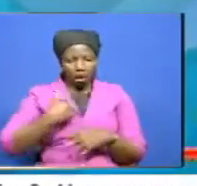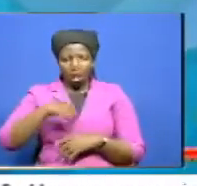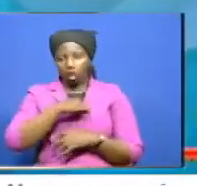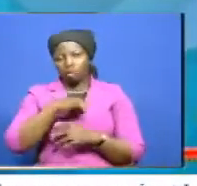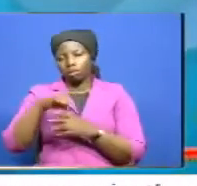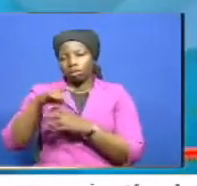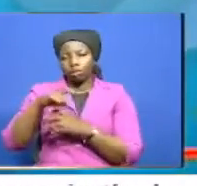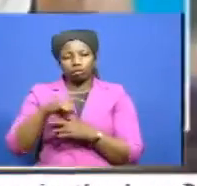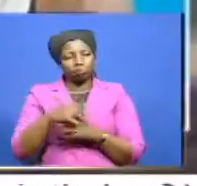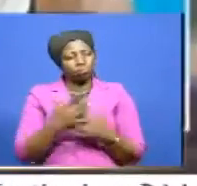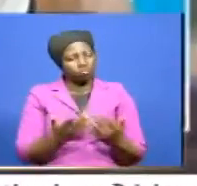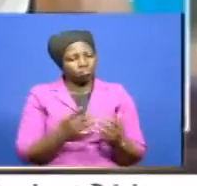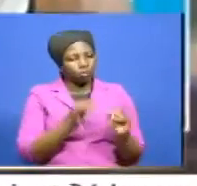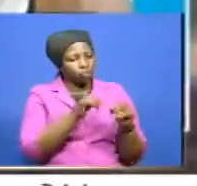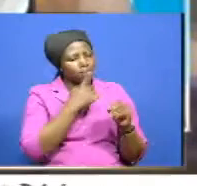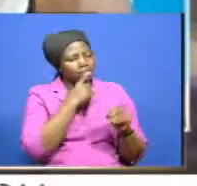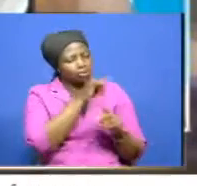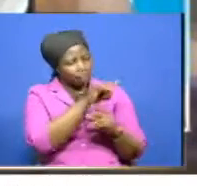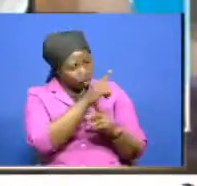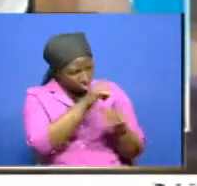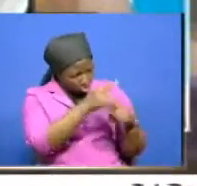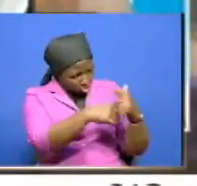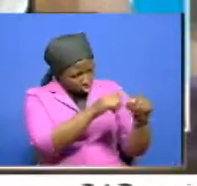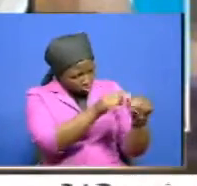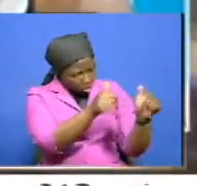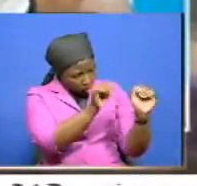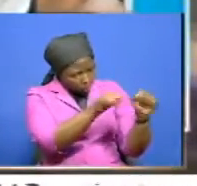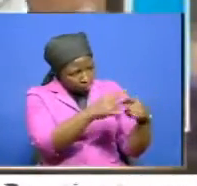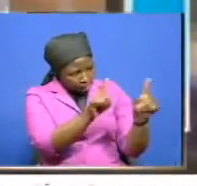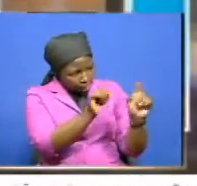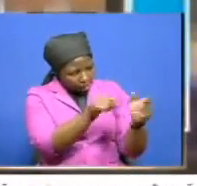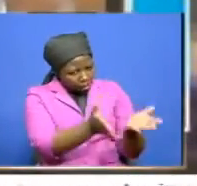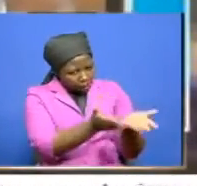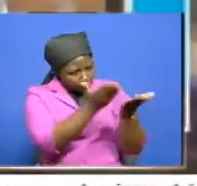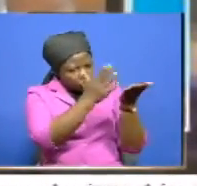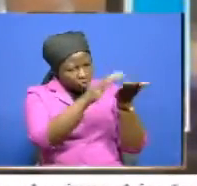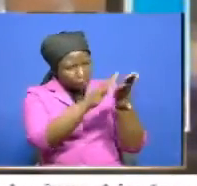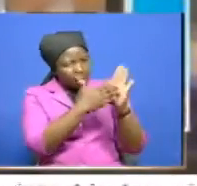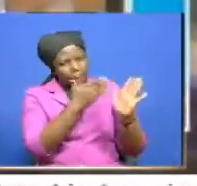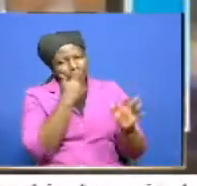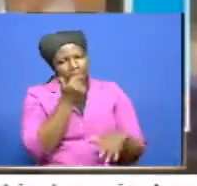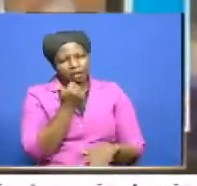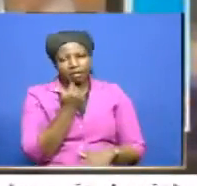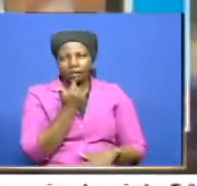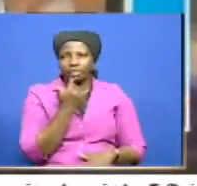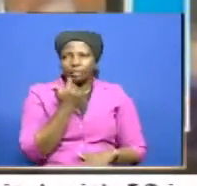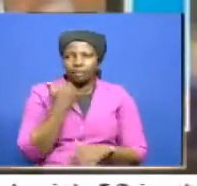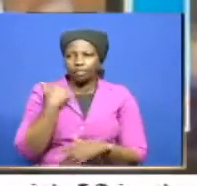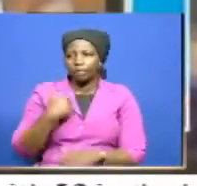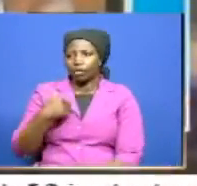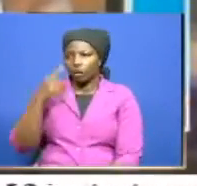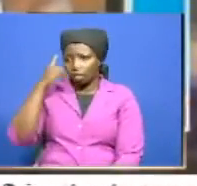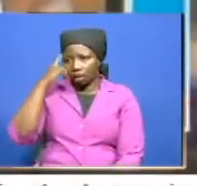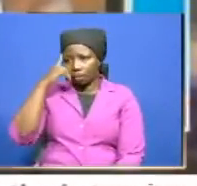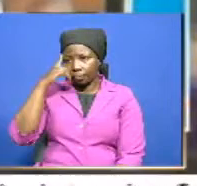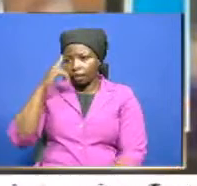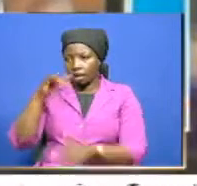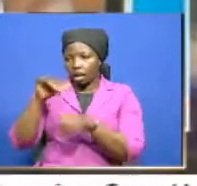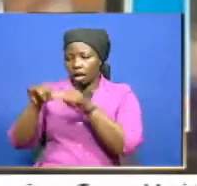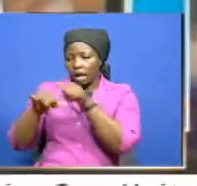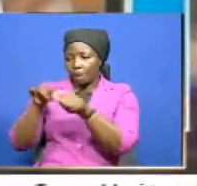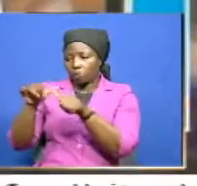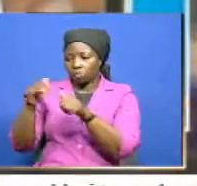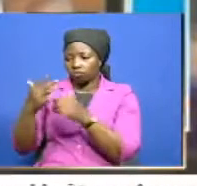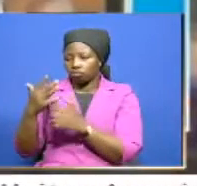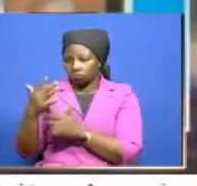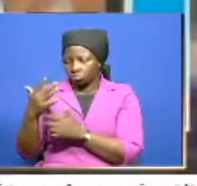What you can say, this is going right, but it can get better. Okay, I think despite the fact that with regards to the